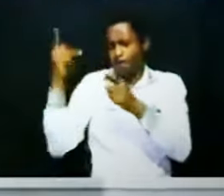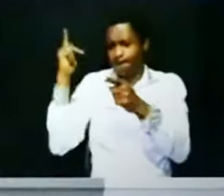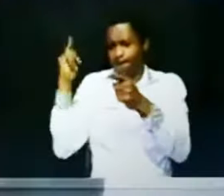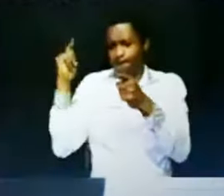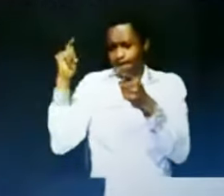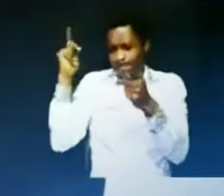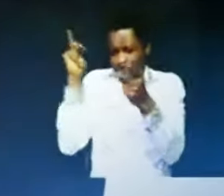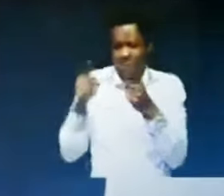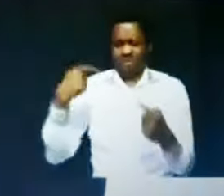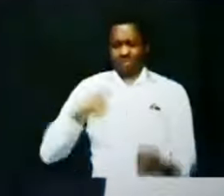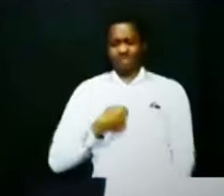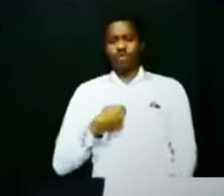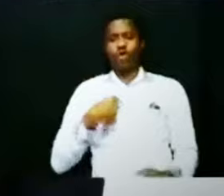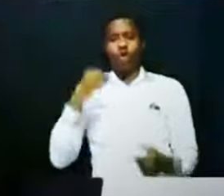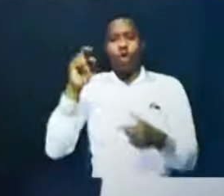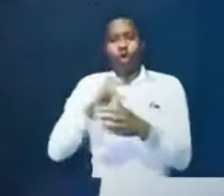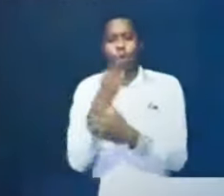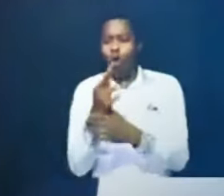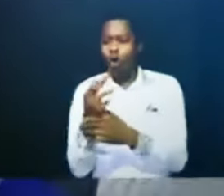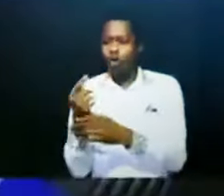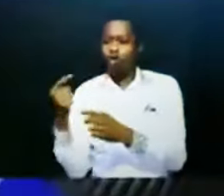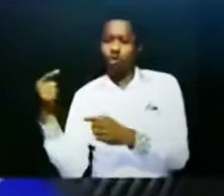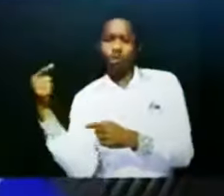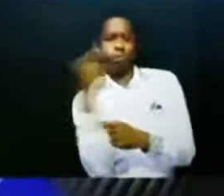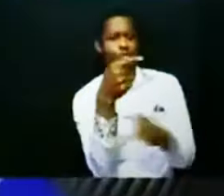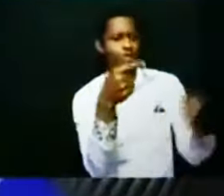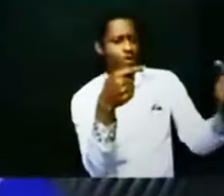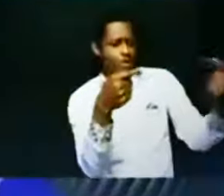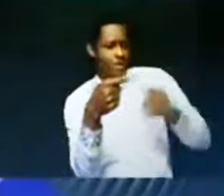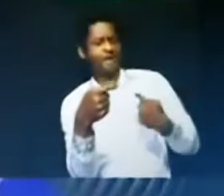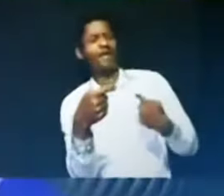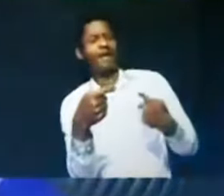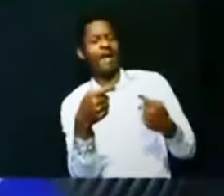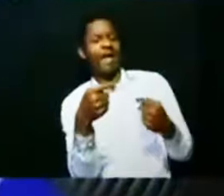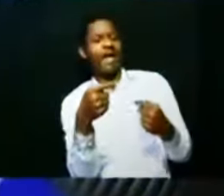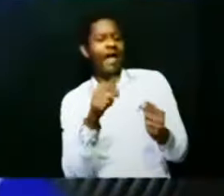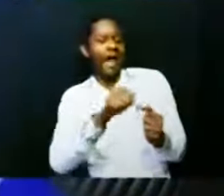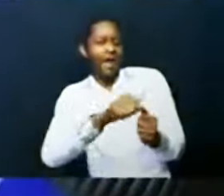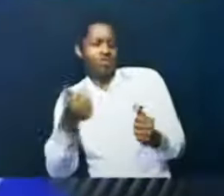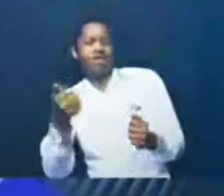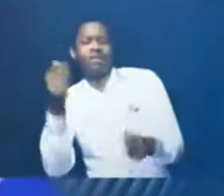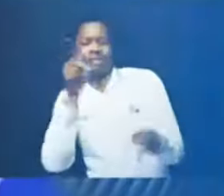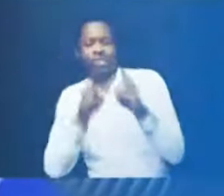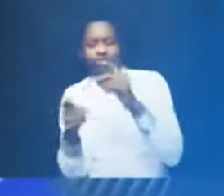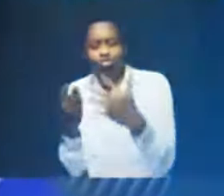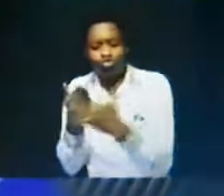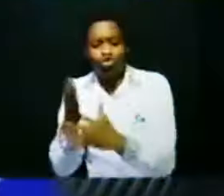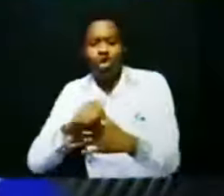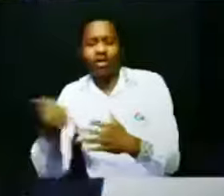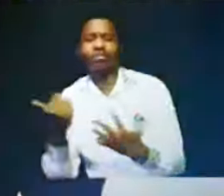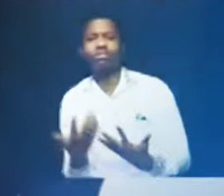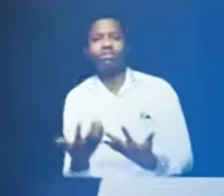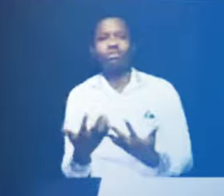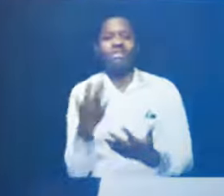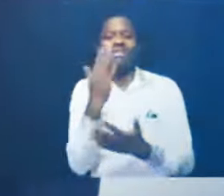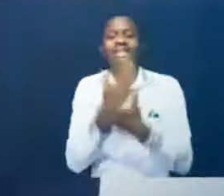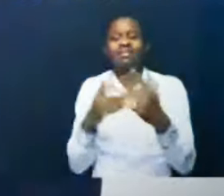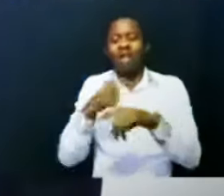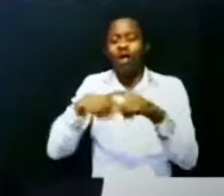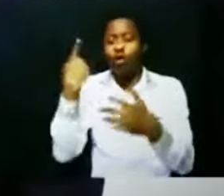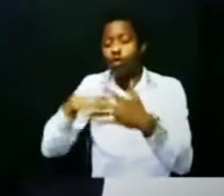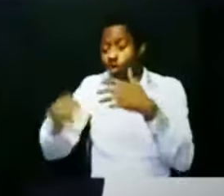Sometimes, the cause of what people call offense could just be imaginary.